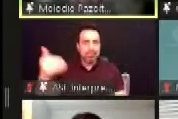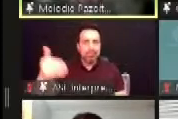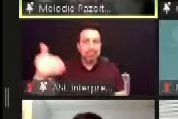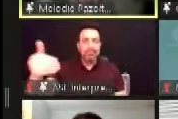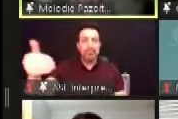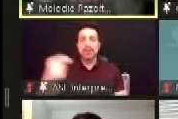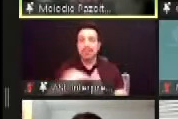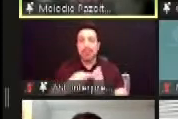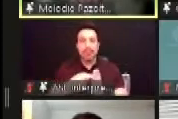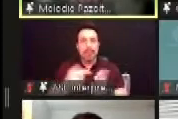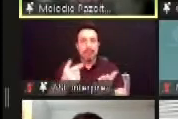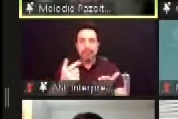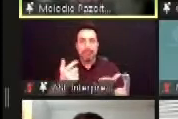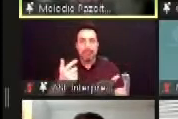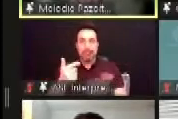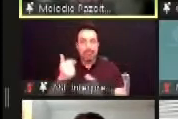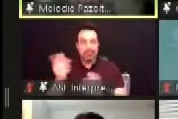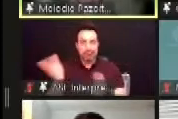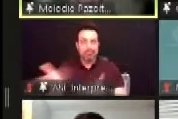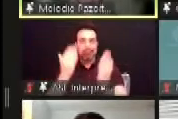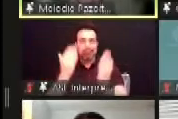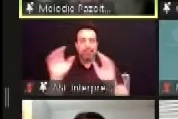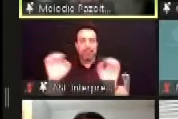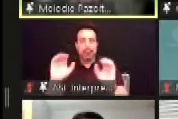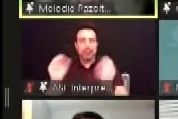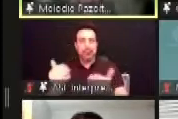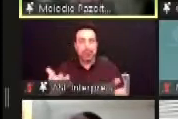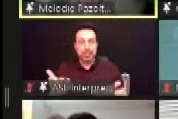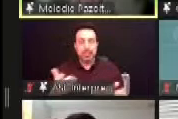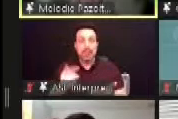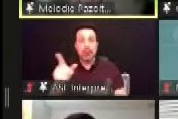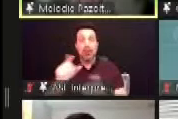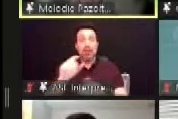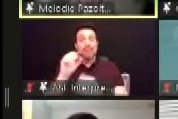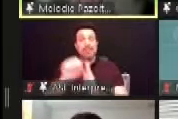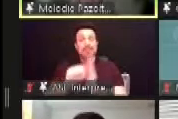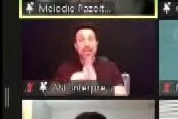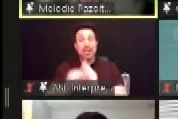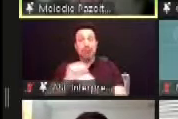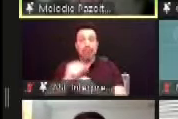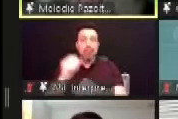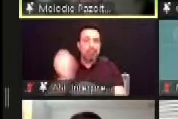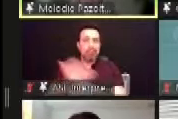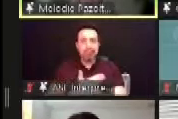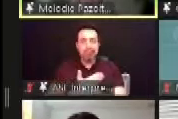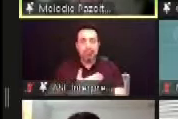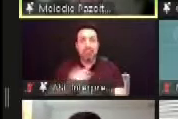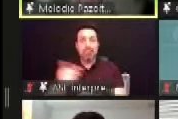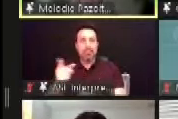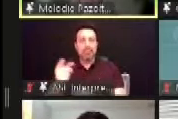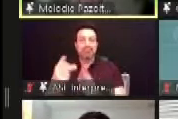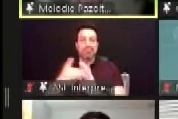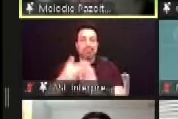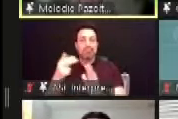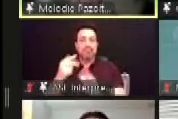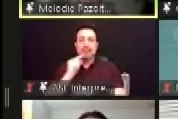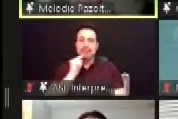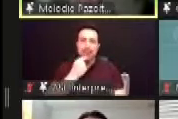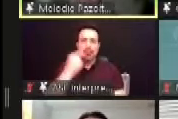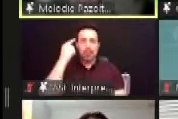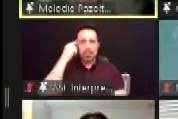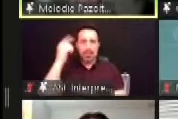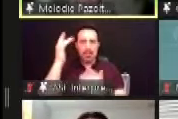sometimes involuntarily. She was terminated from her state job, and she was diagnosed with a severe mental illness. She